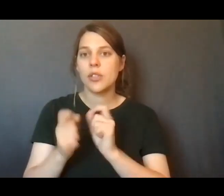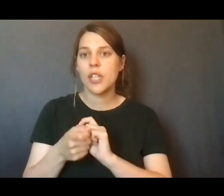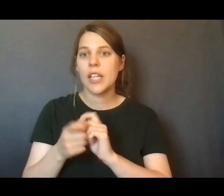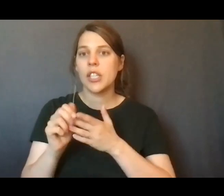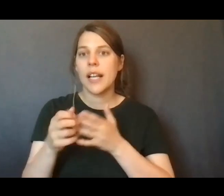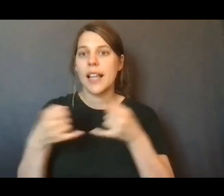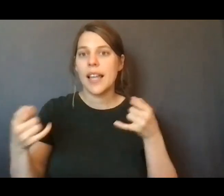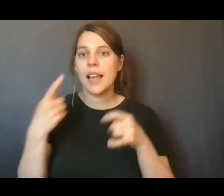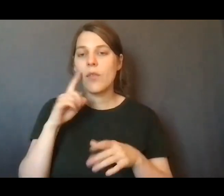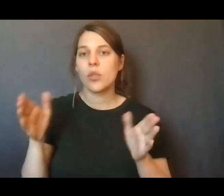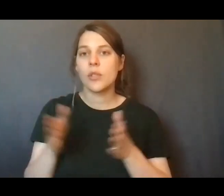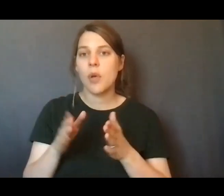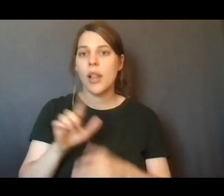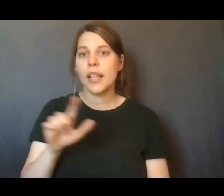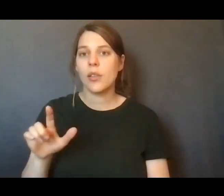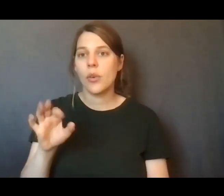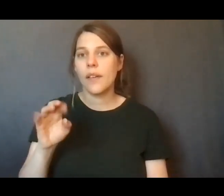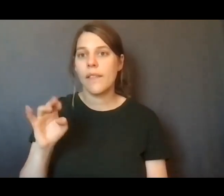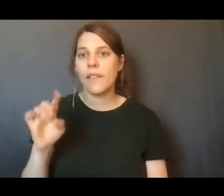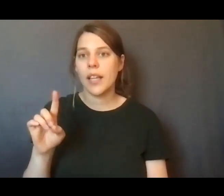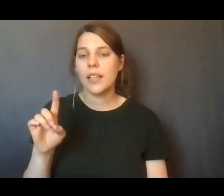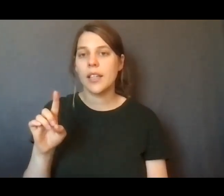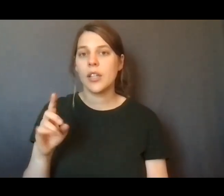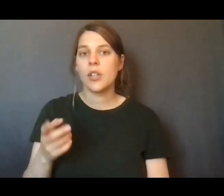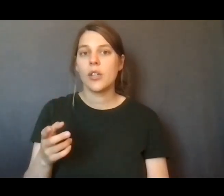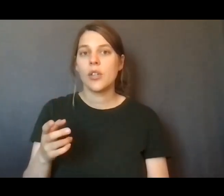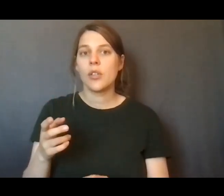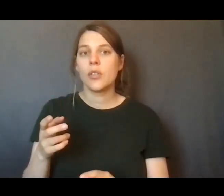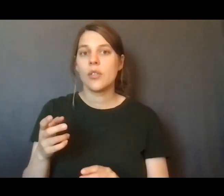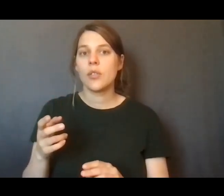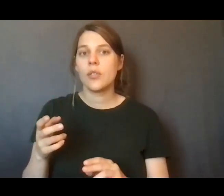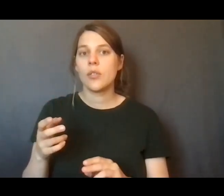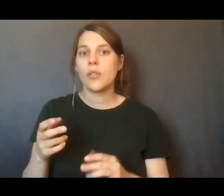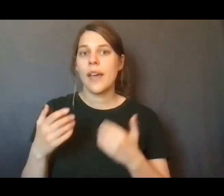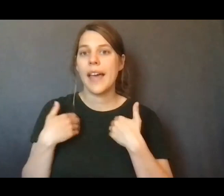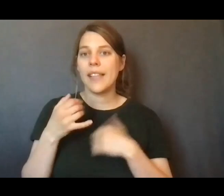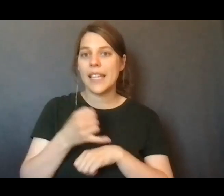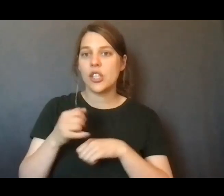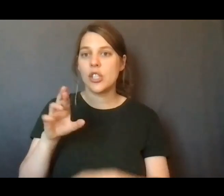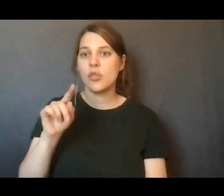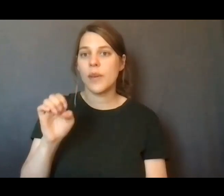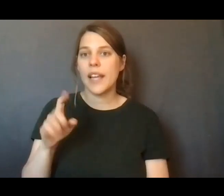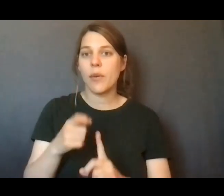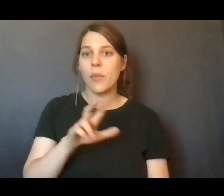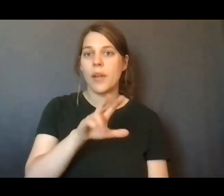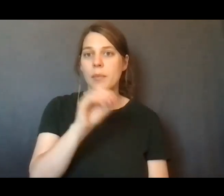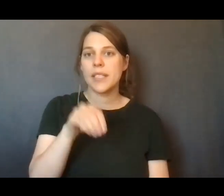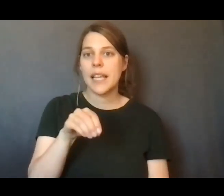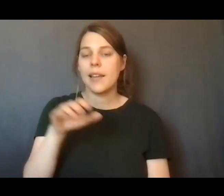landlord fund to reduce the interest rate from 3% to 0%. Again, I think